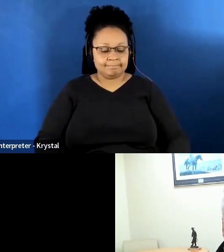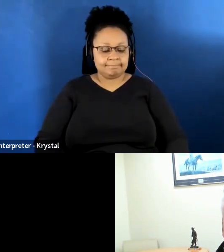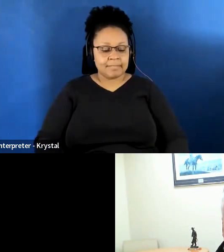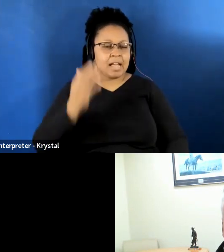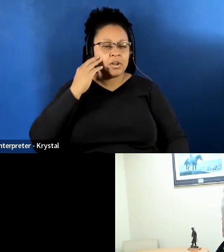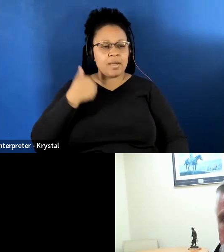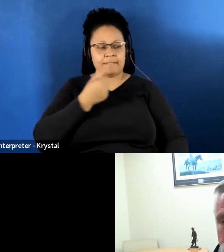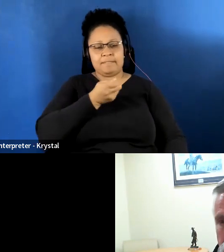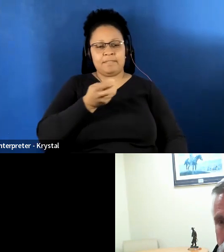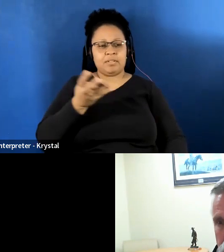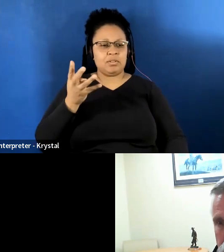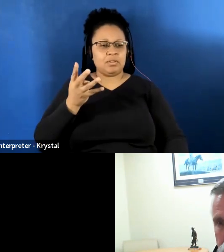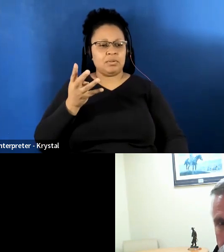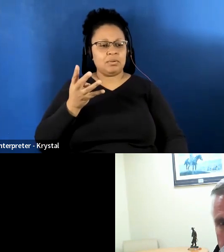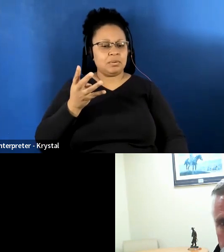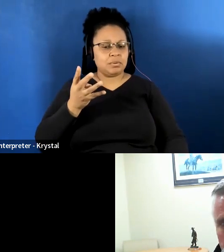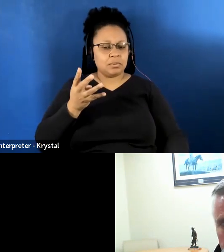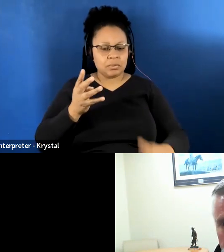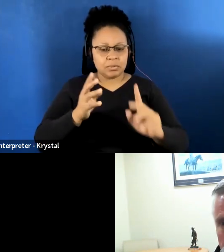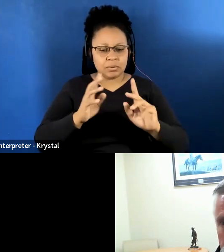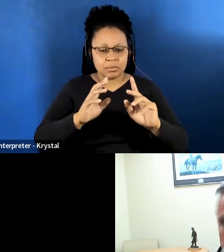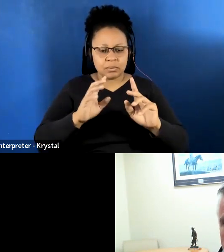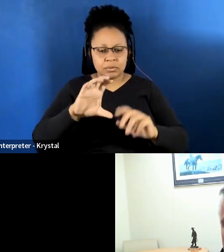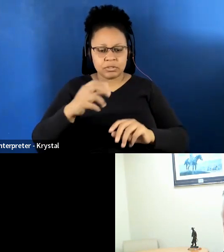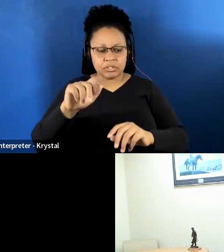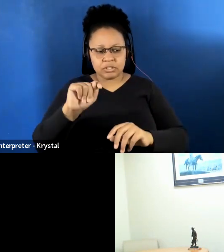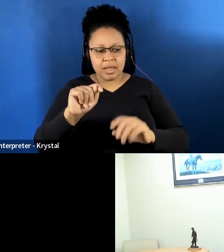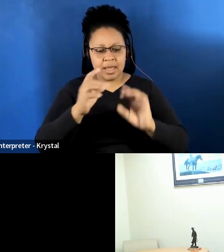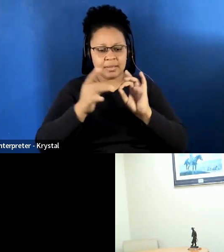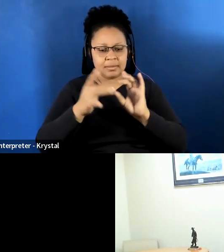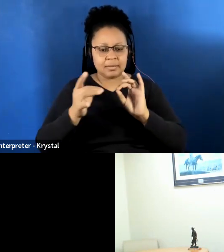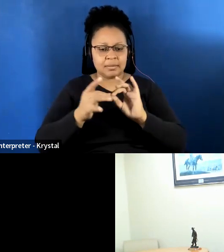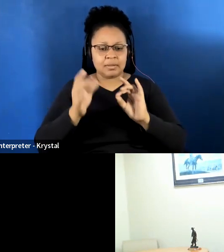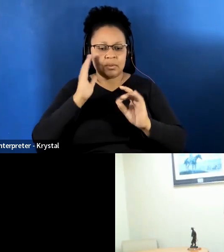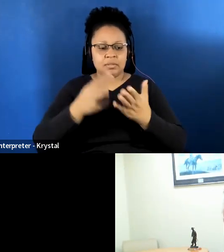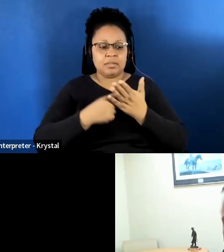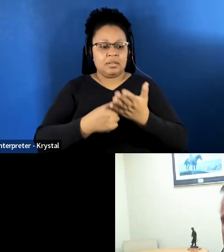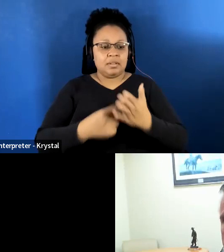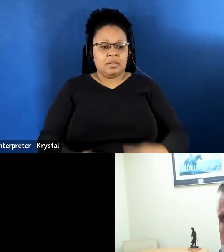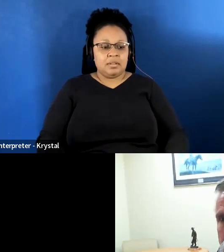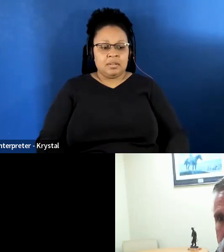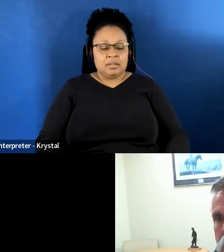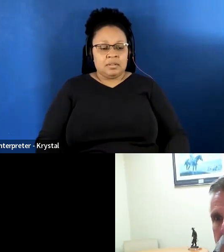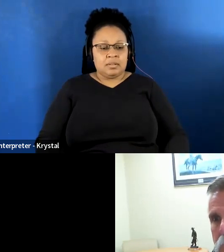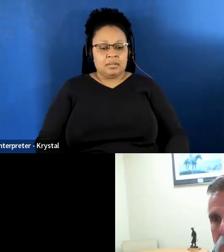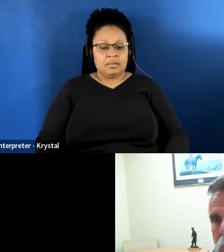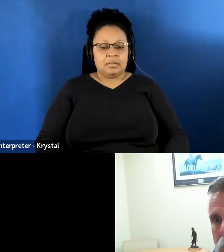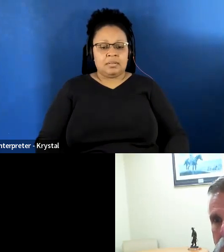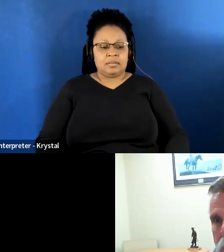I have a couple of contributions here in the chat. Get to those.